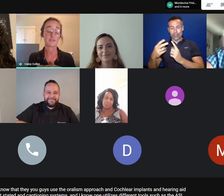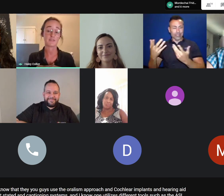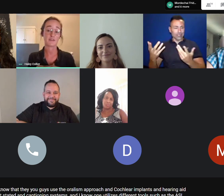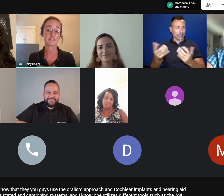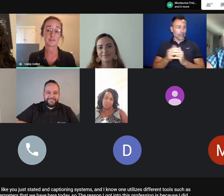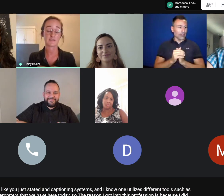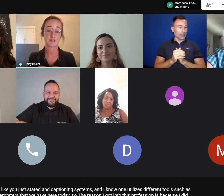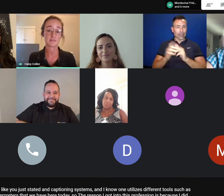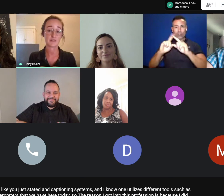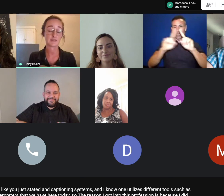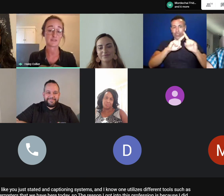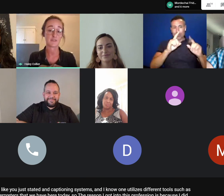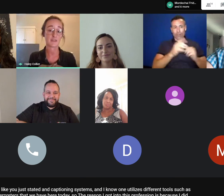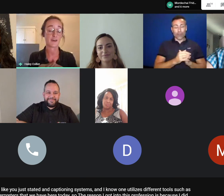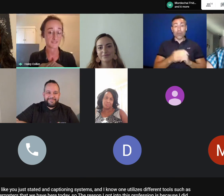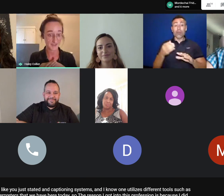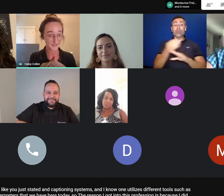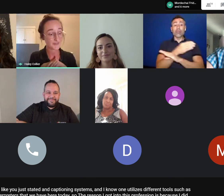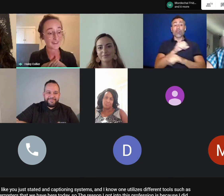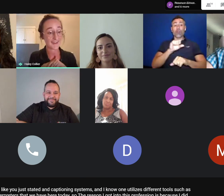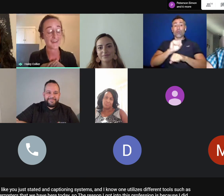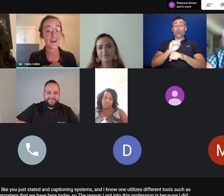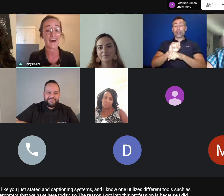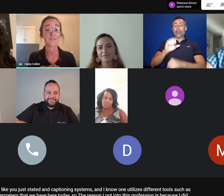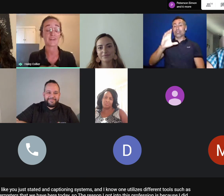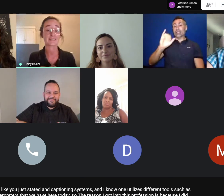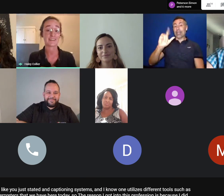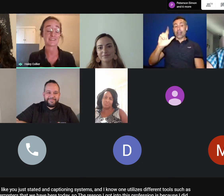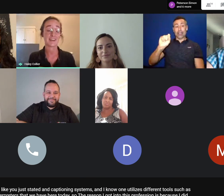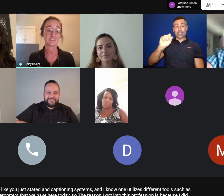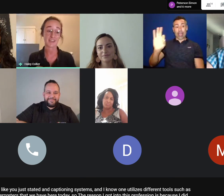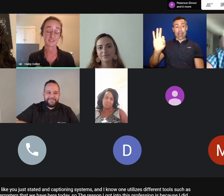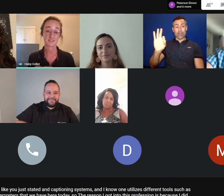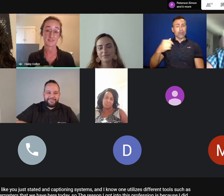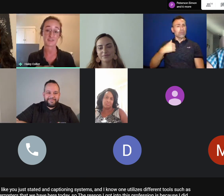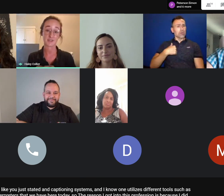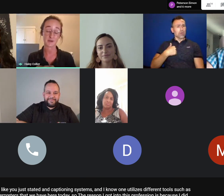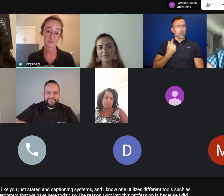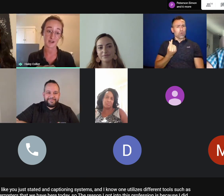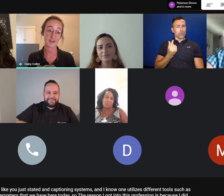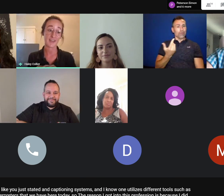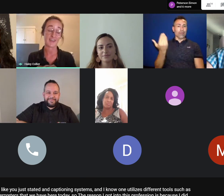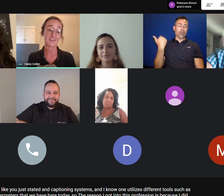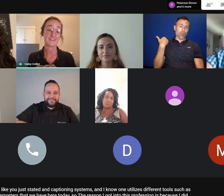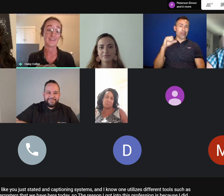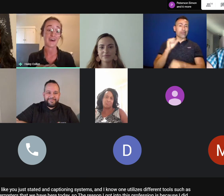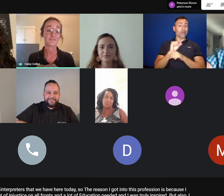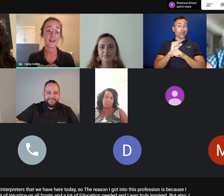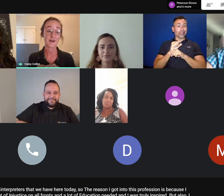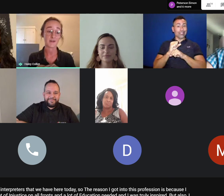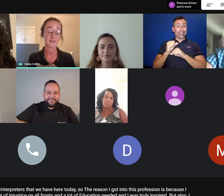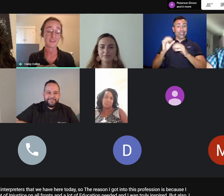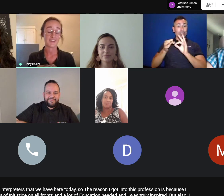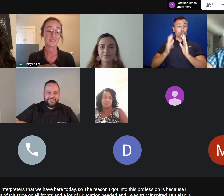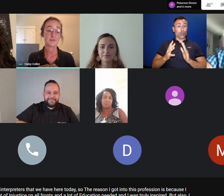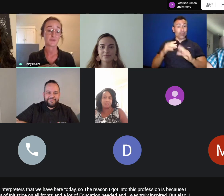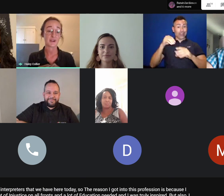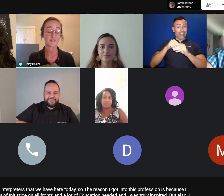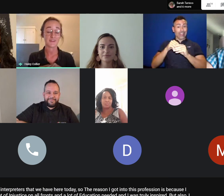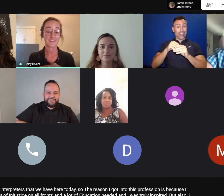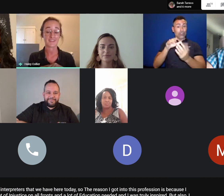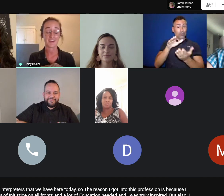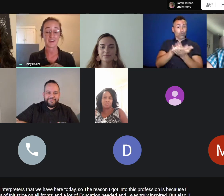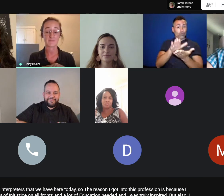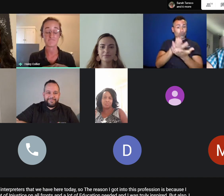working with the Center for Independent Living of South Florida, I worked as an educational interpreter. And in that realm,